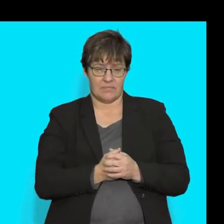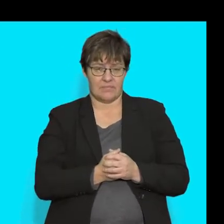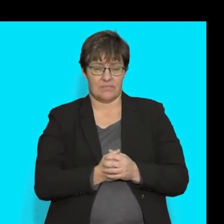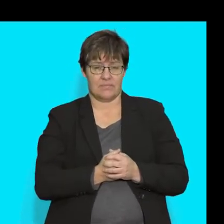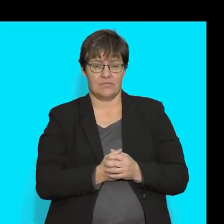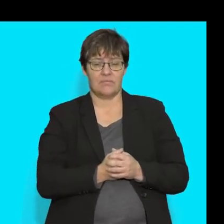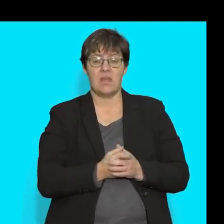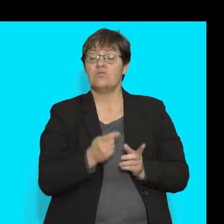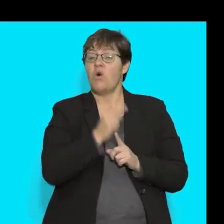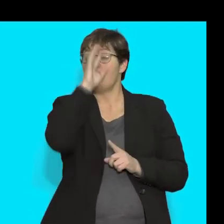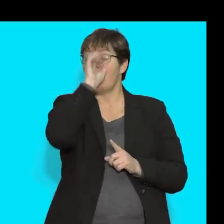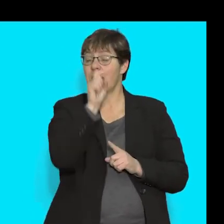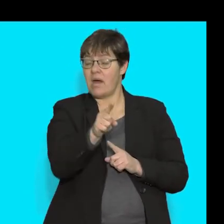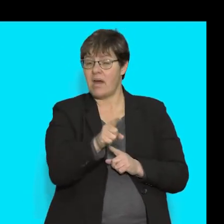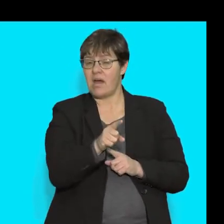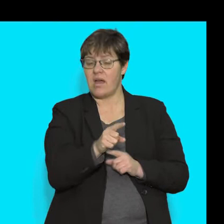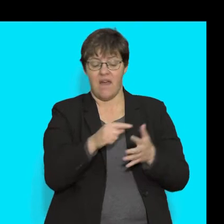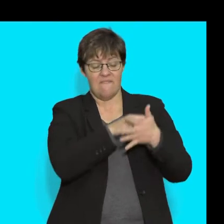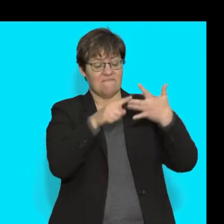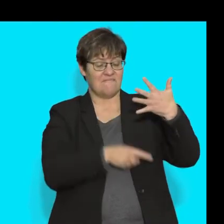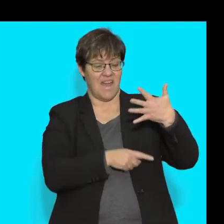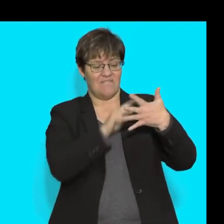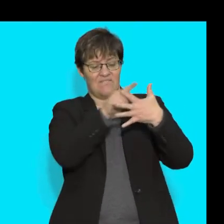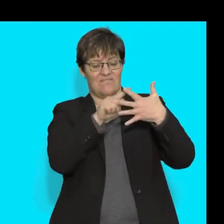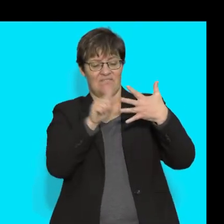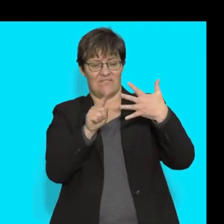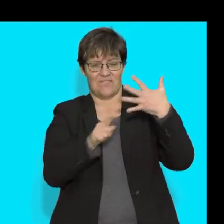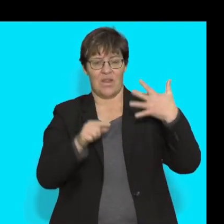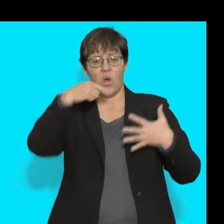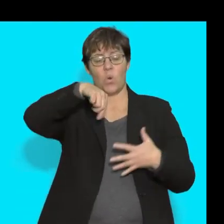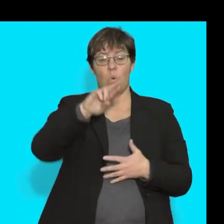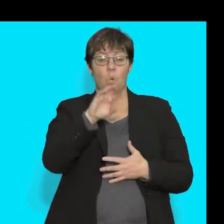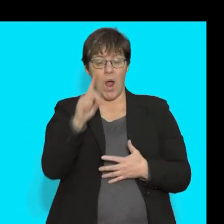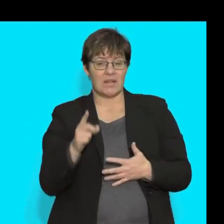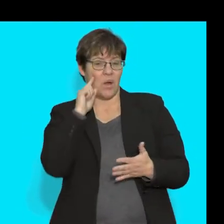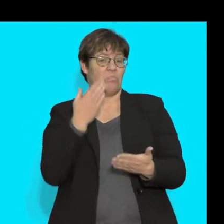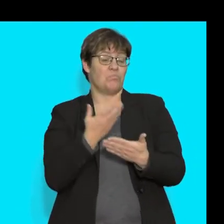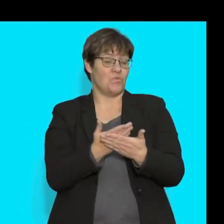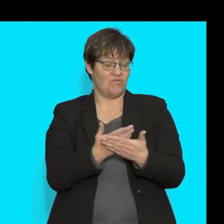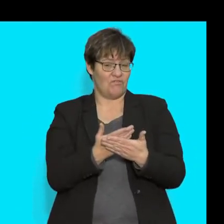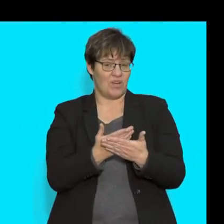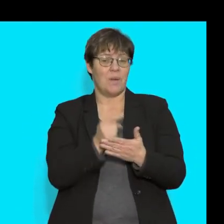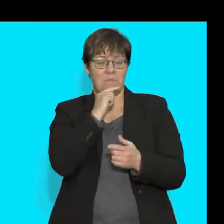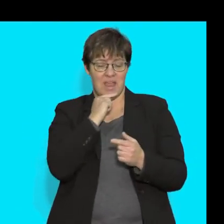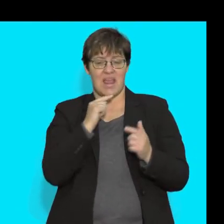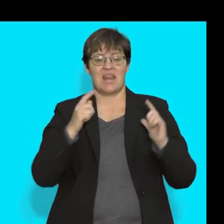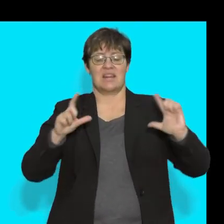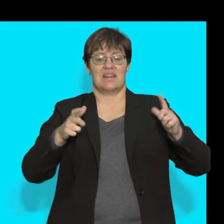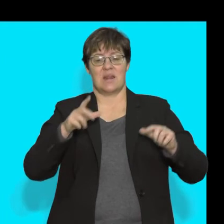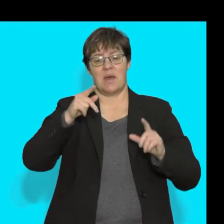know that you remember the 5 ways in which a quad can be proved to be